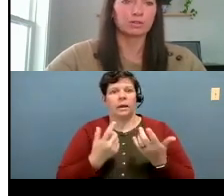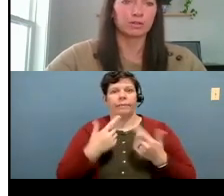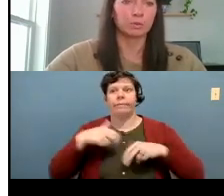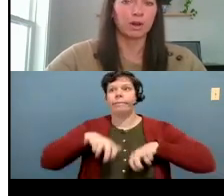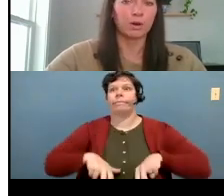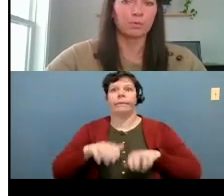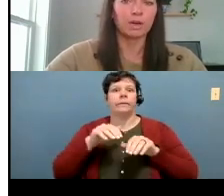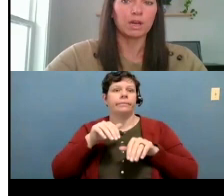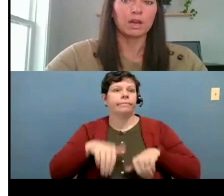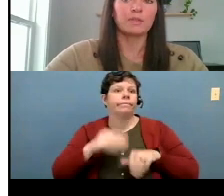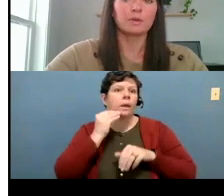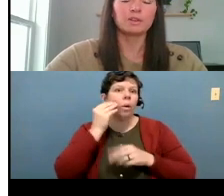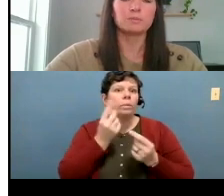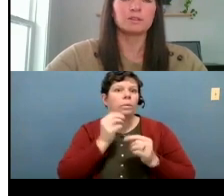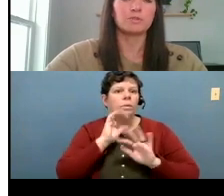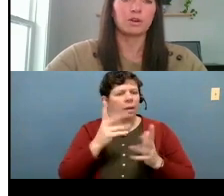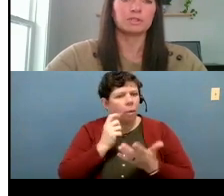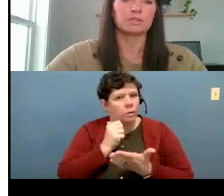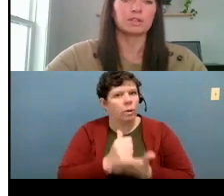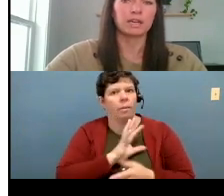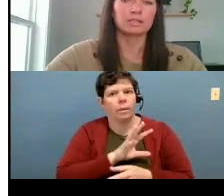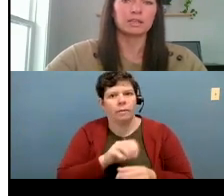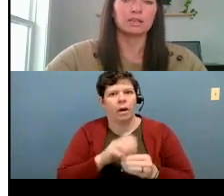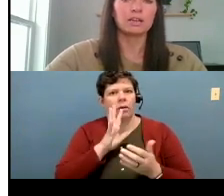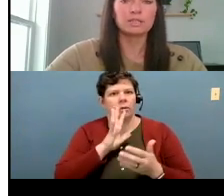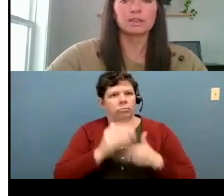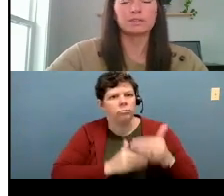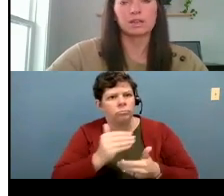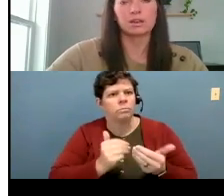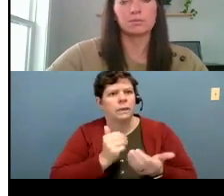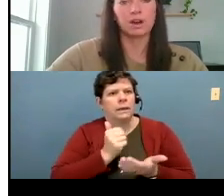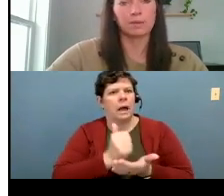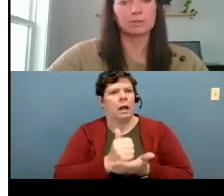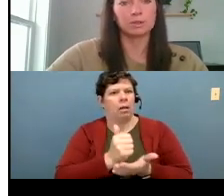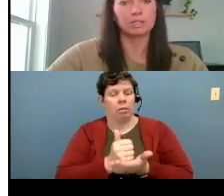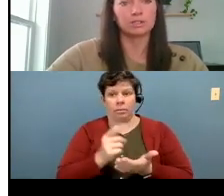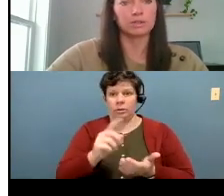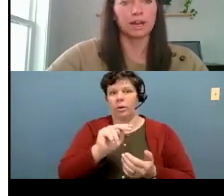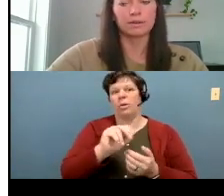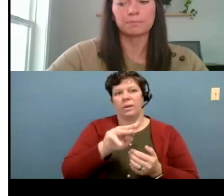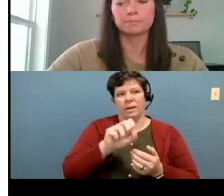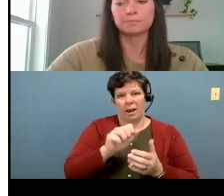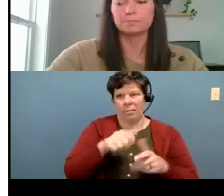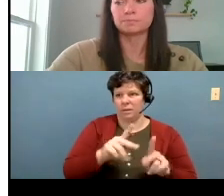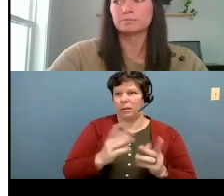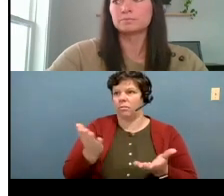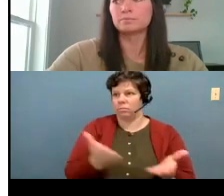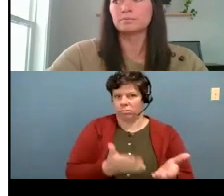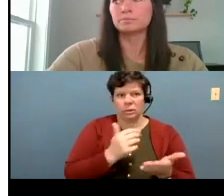bring their loved one home. And they want to be involved in their case. And NamUs gives them the opportunity to do that.